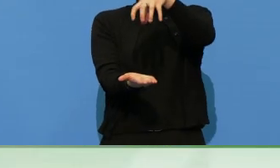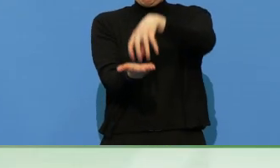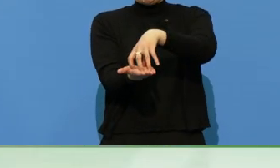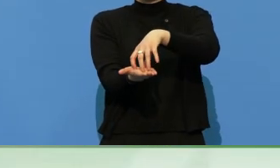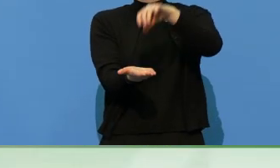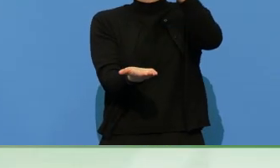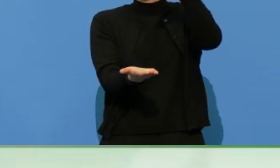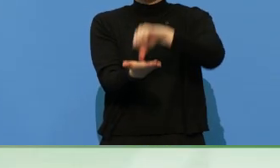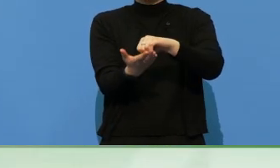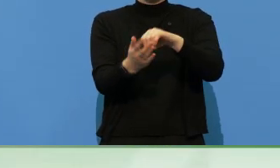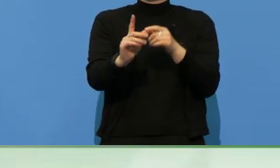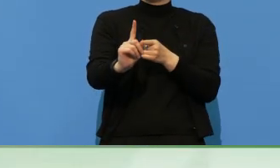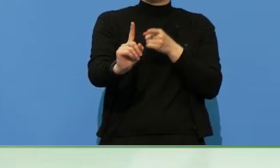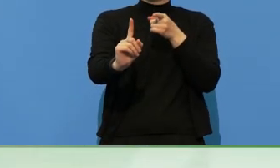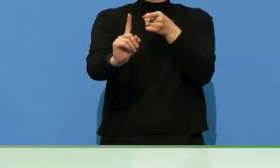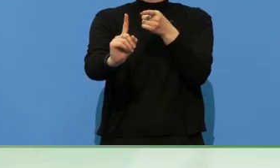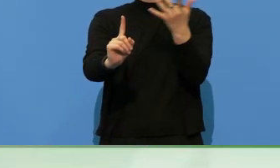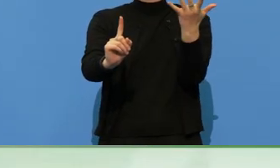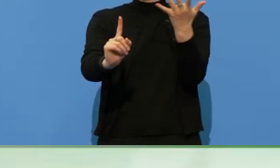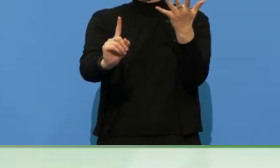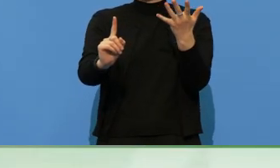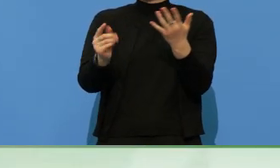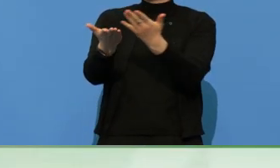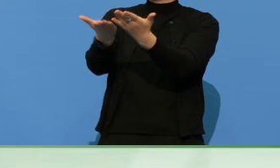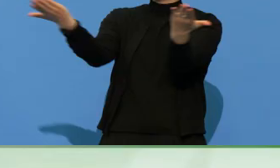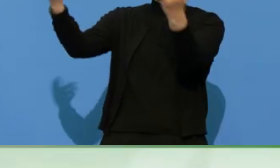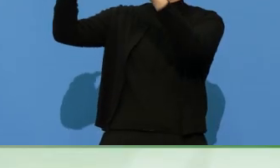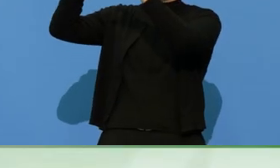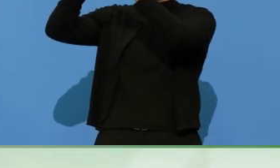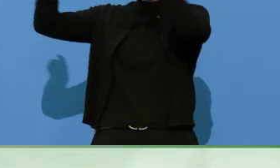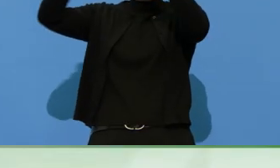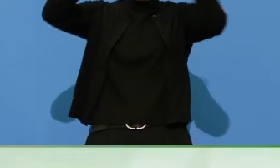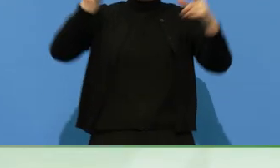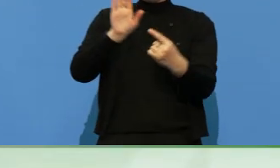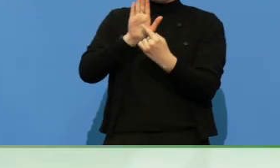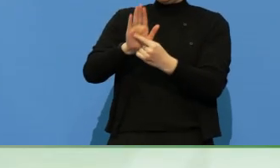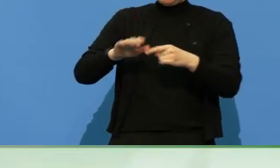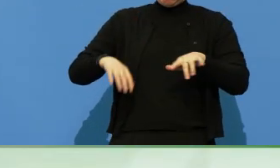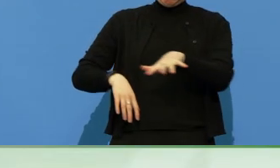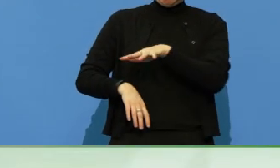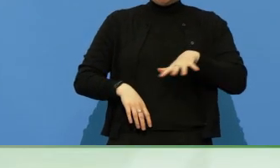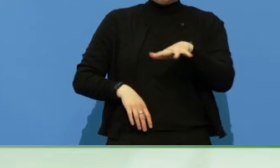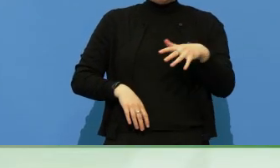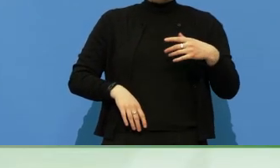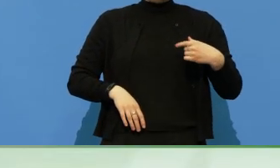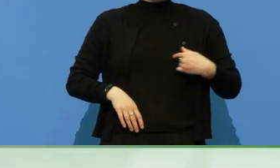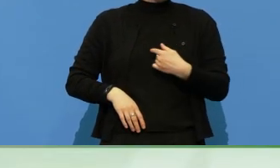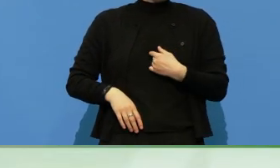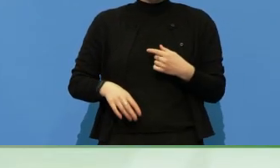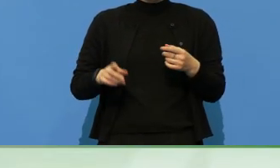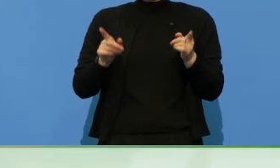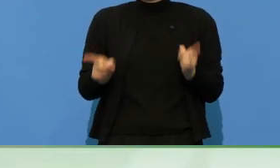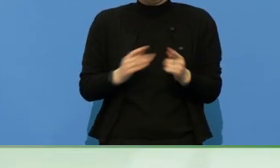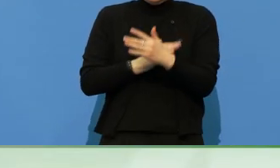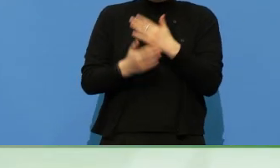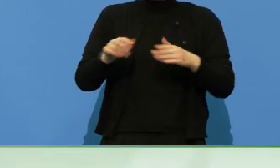can understand what are the needs of those disabled people, so they can